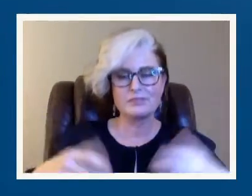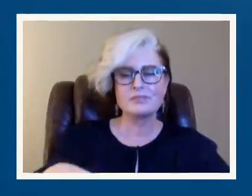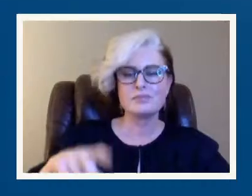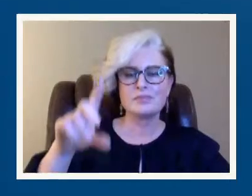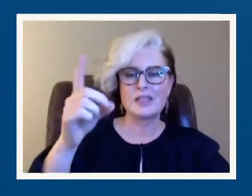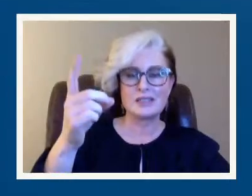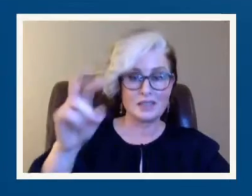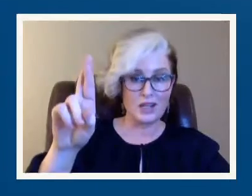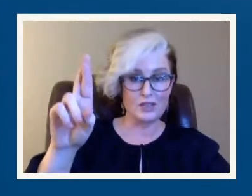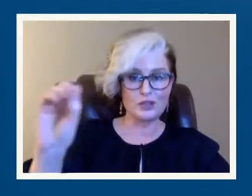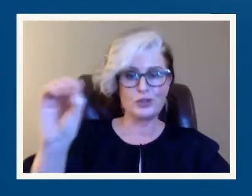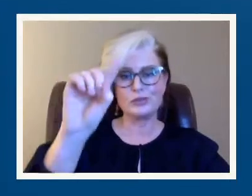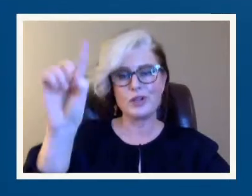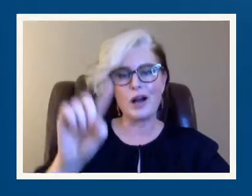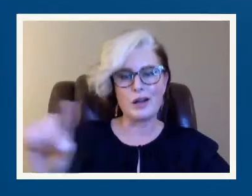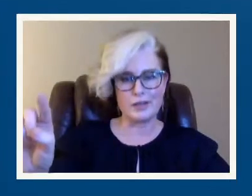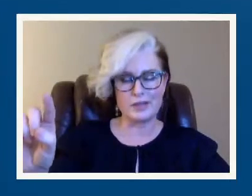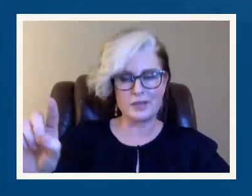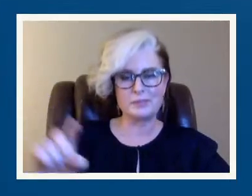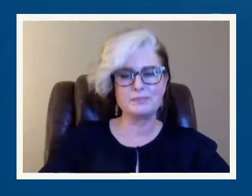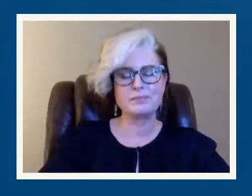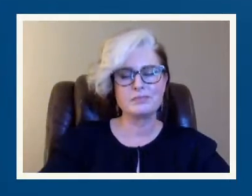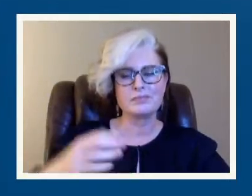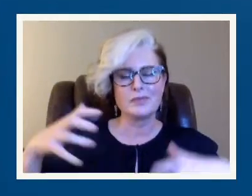Dr. Oz.